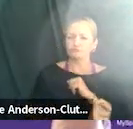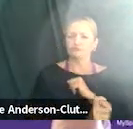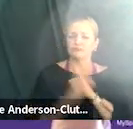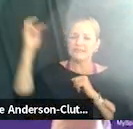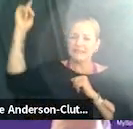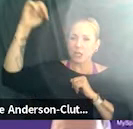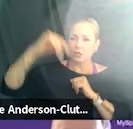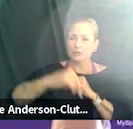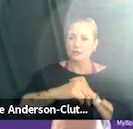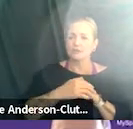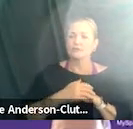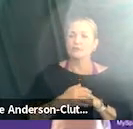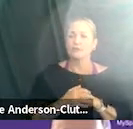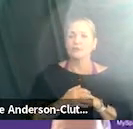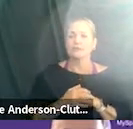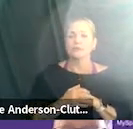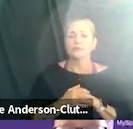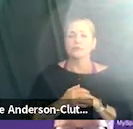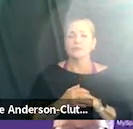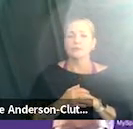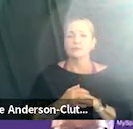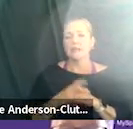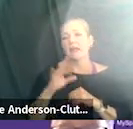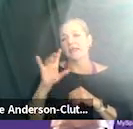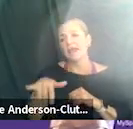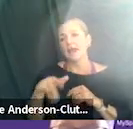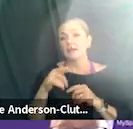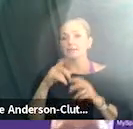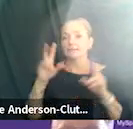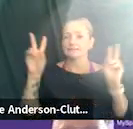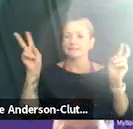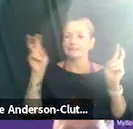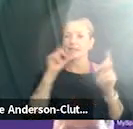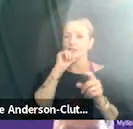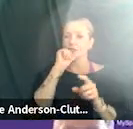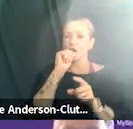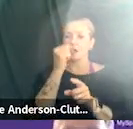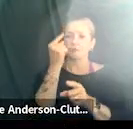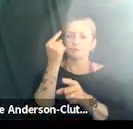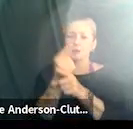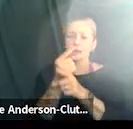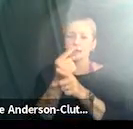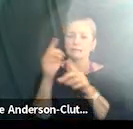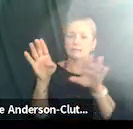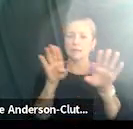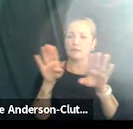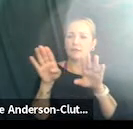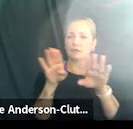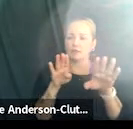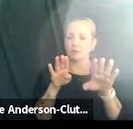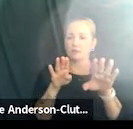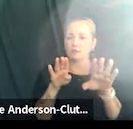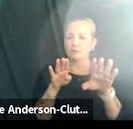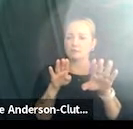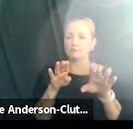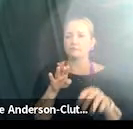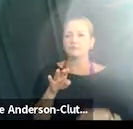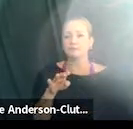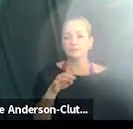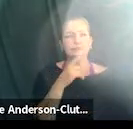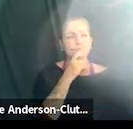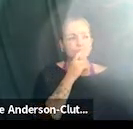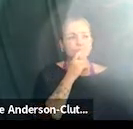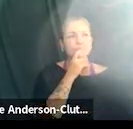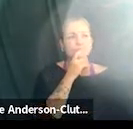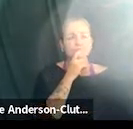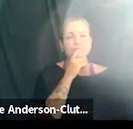But it had never been an issue previously. Yeah, although I'm just sort of scrolling through my mind